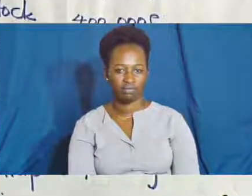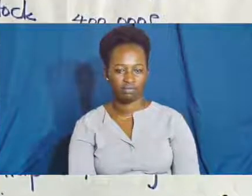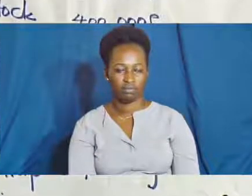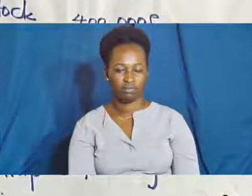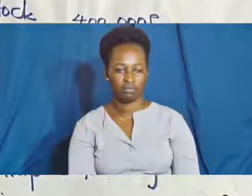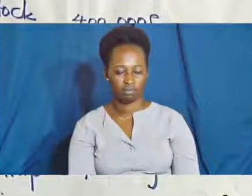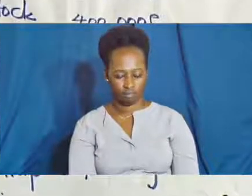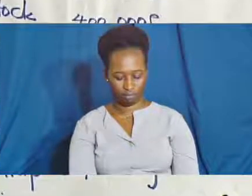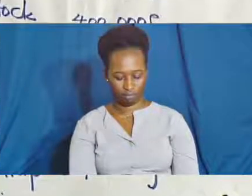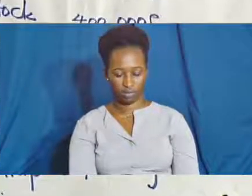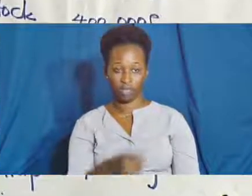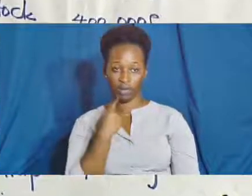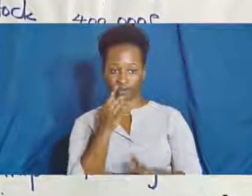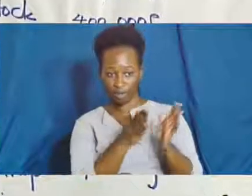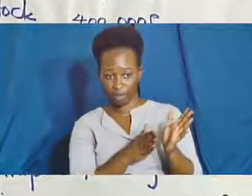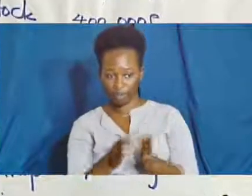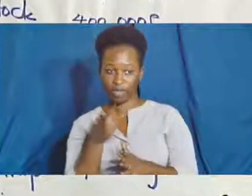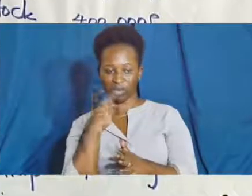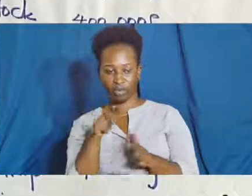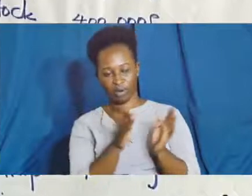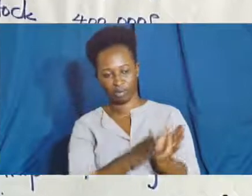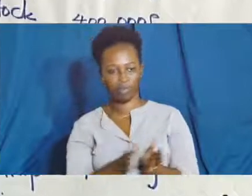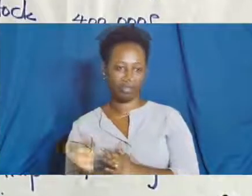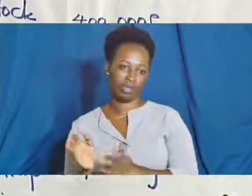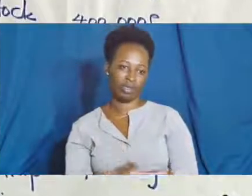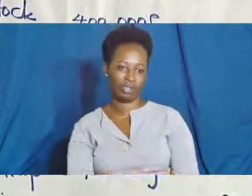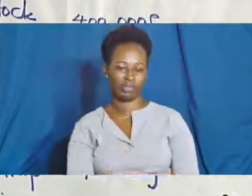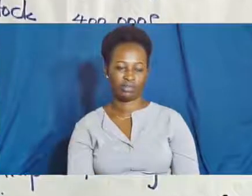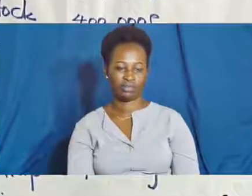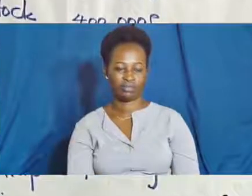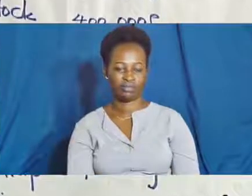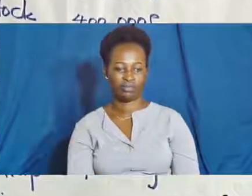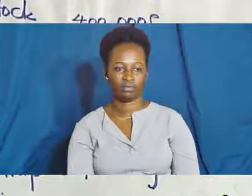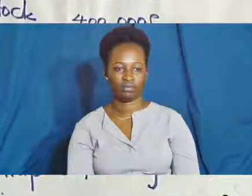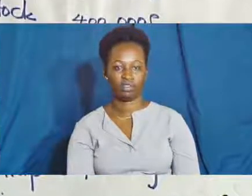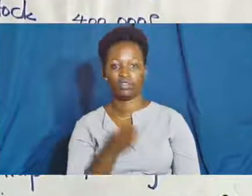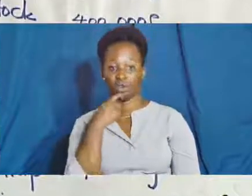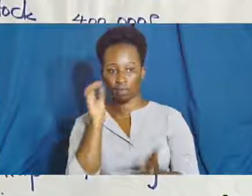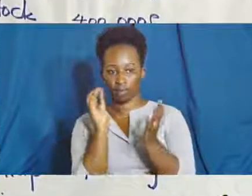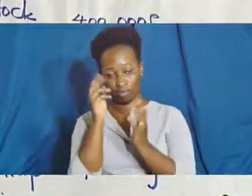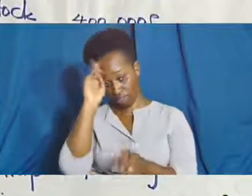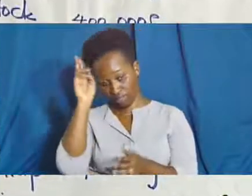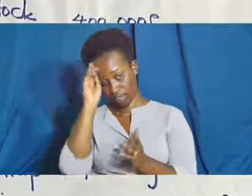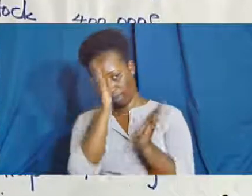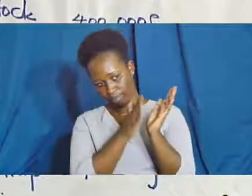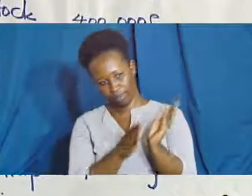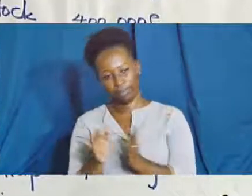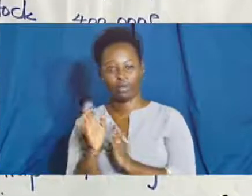If they say prepare, that is how you are supposed to go about it. You have to note that.